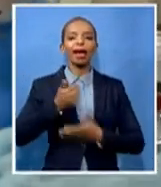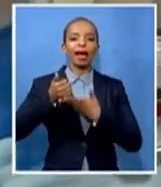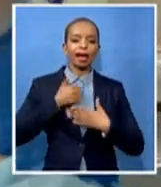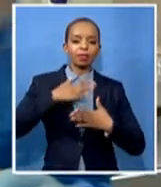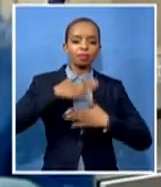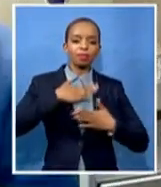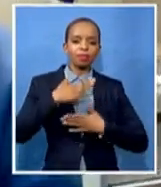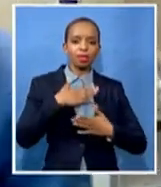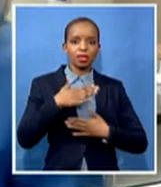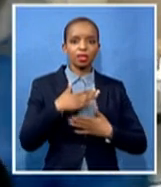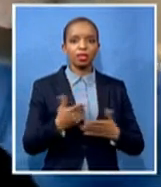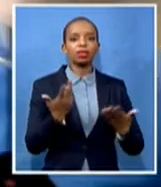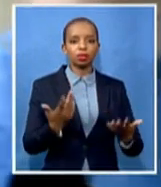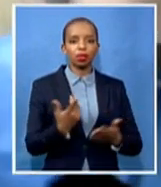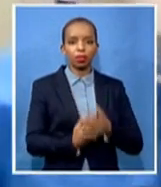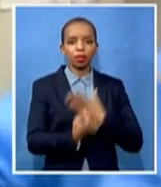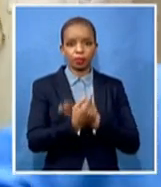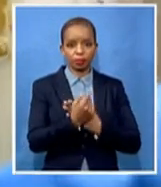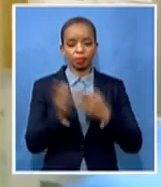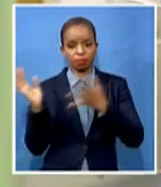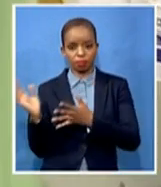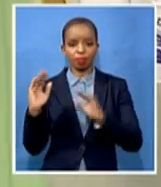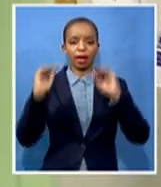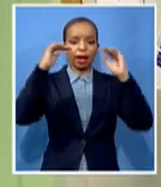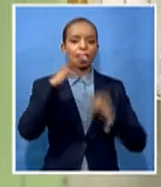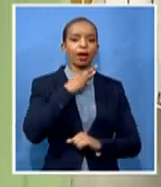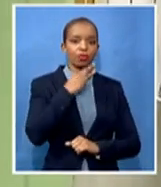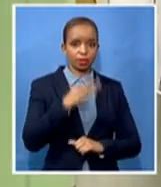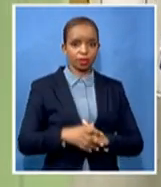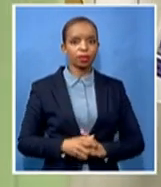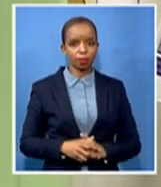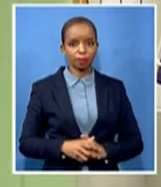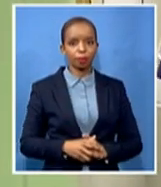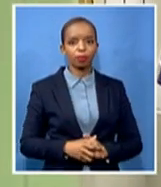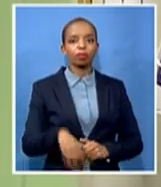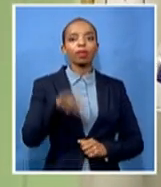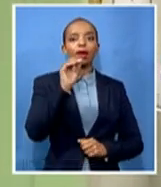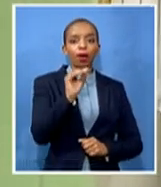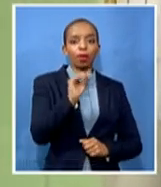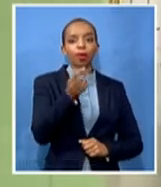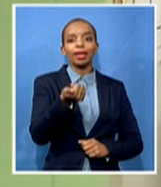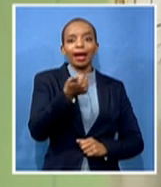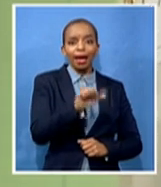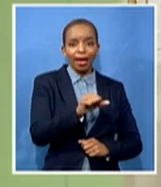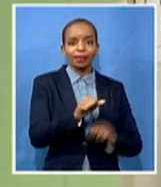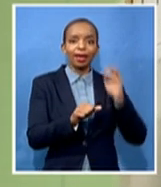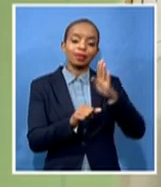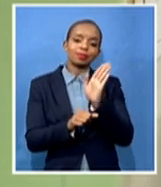cubicles. There are other cubicles down the passage that are for patients that are